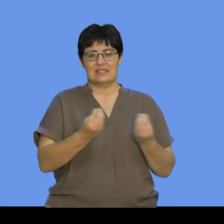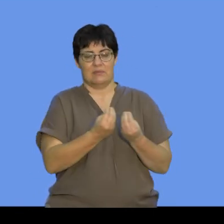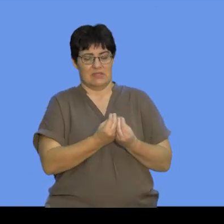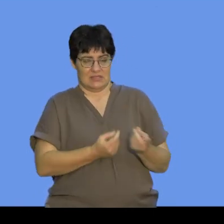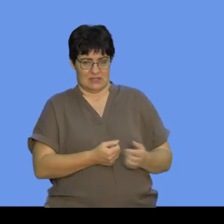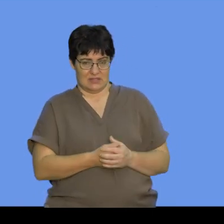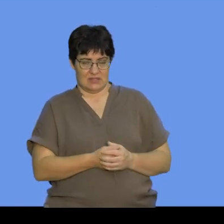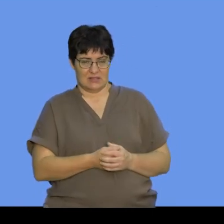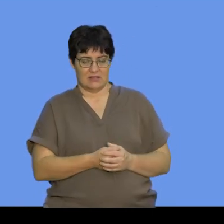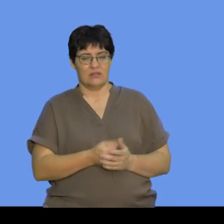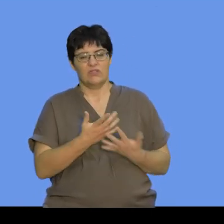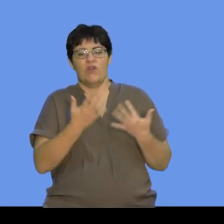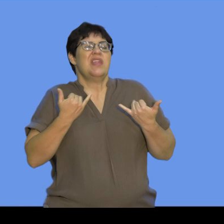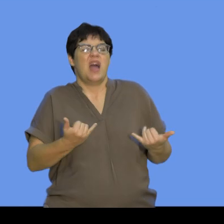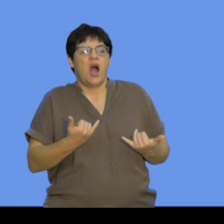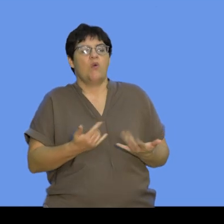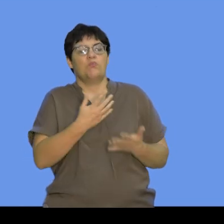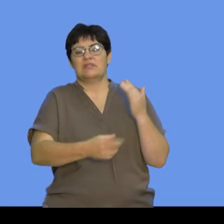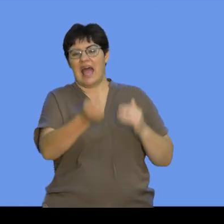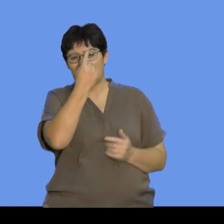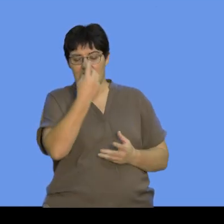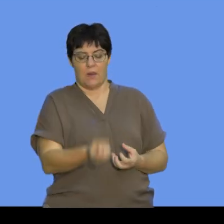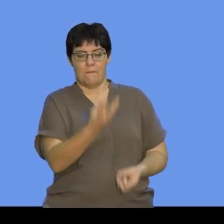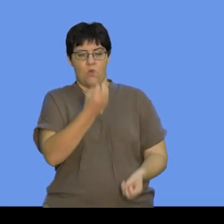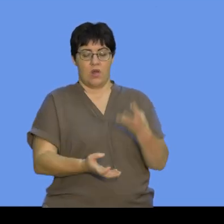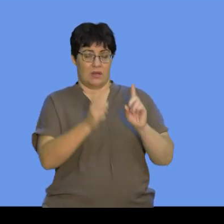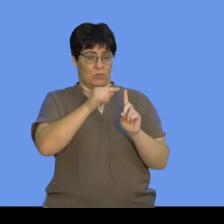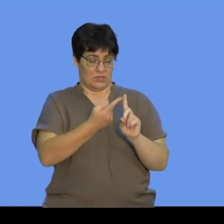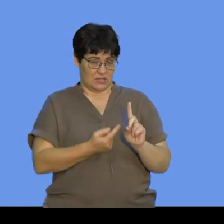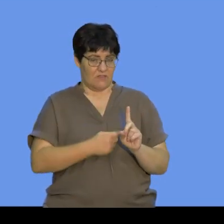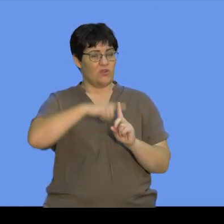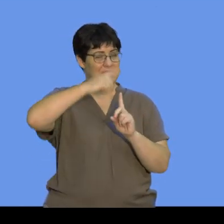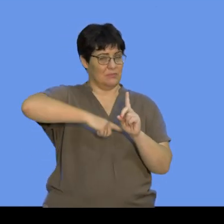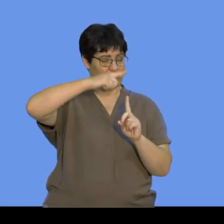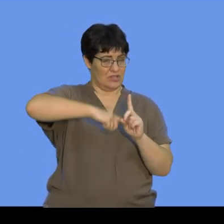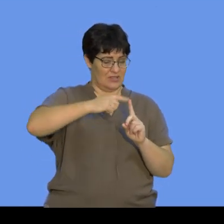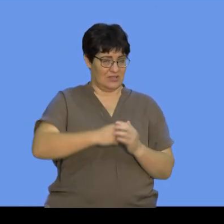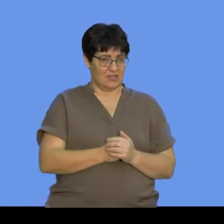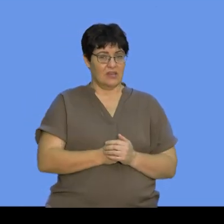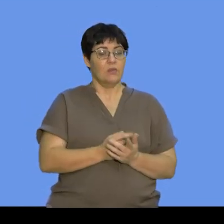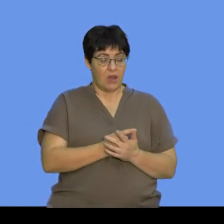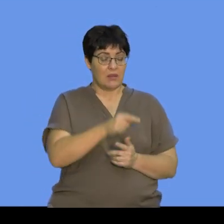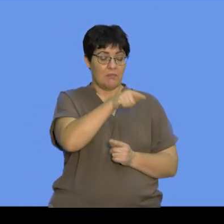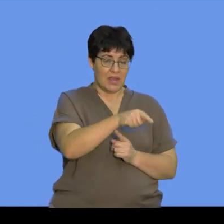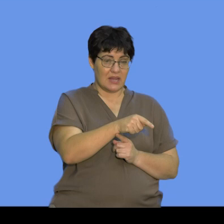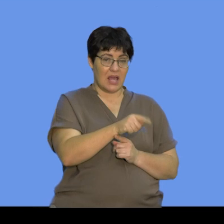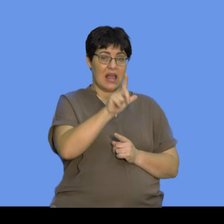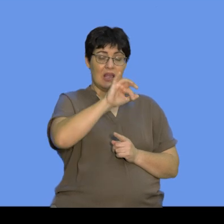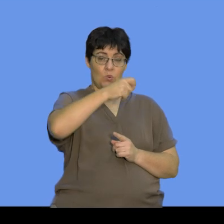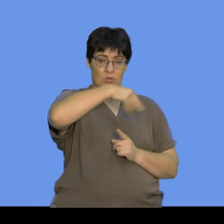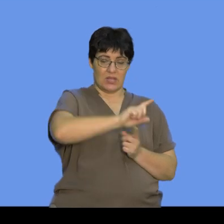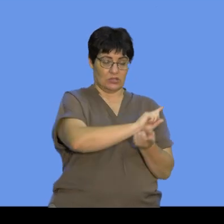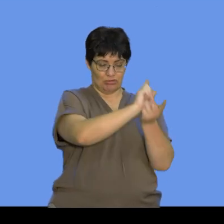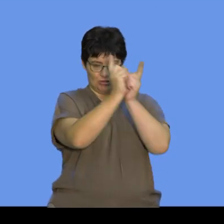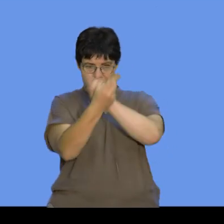now, let's understand boiling point in terms of the temperature at which the liquid changes, to a gas at